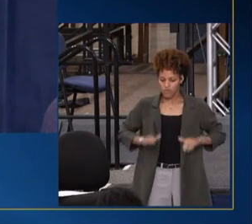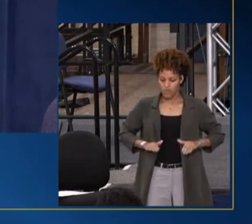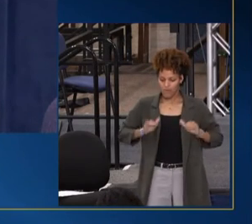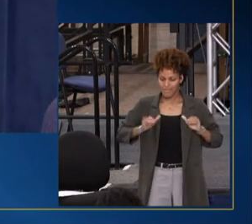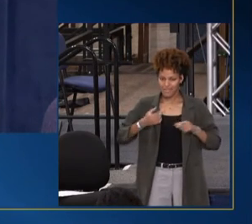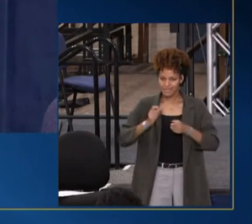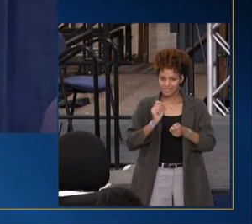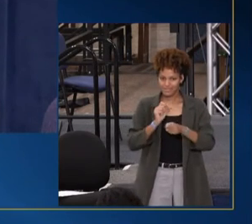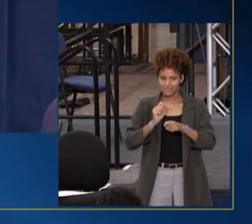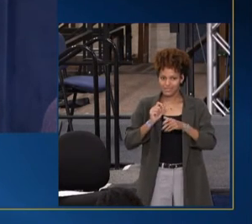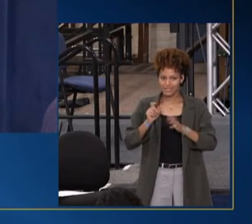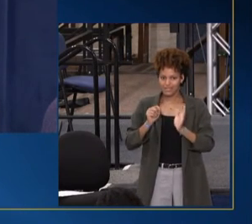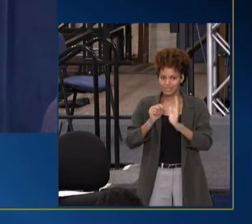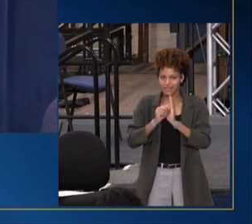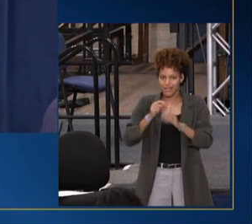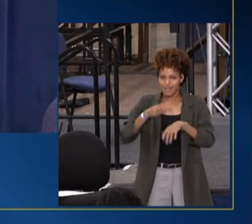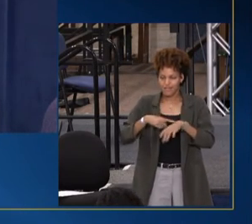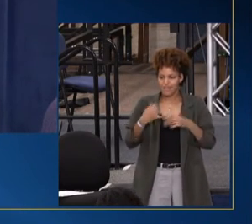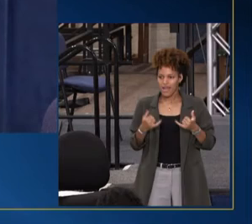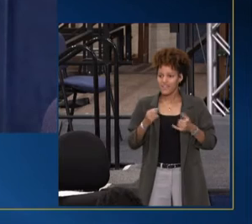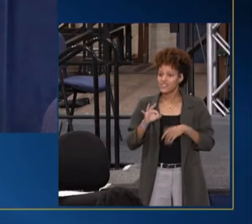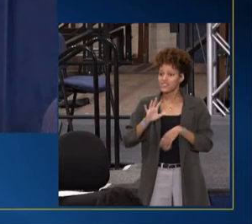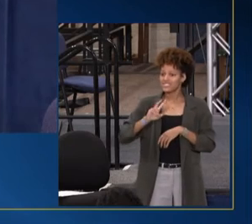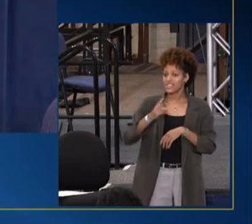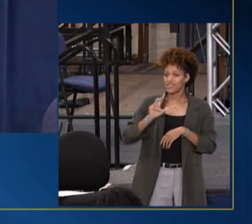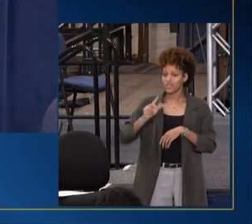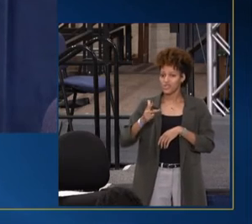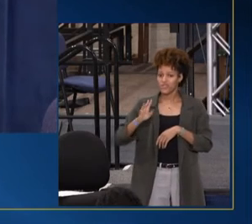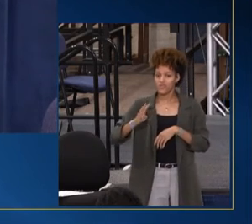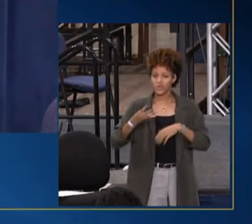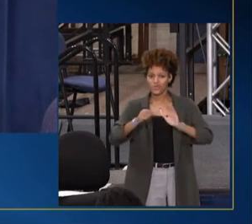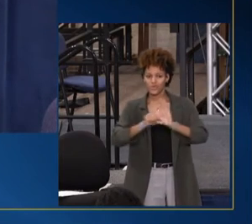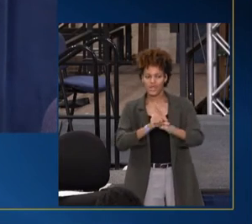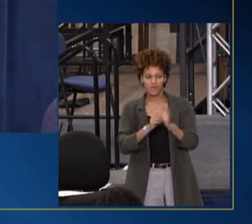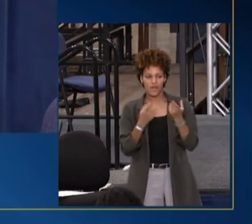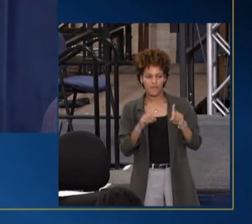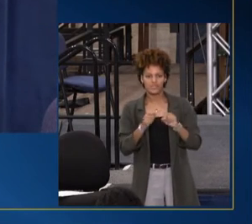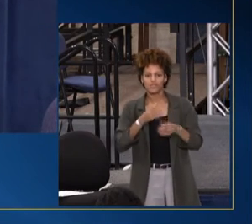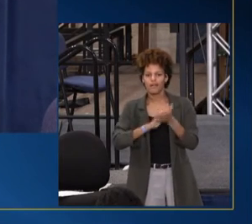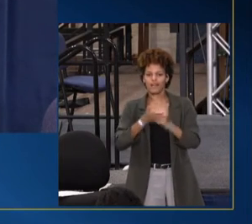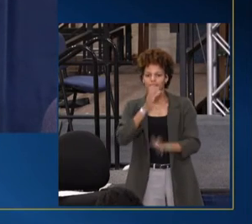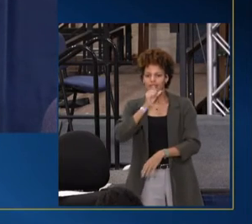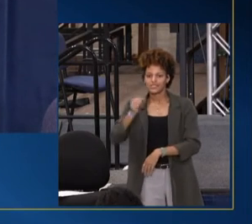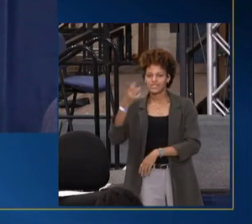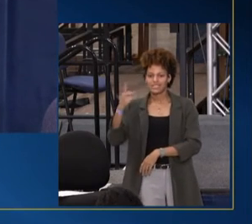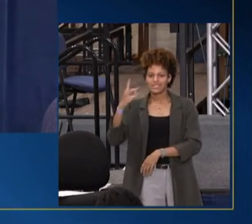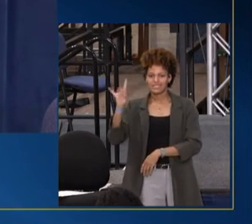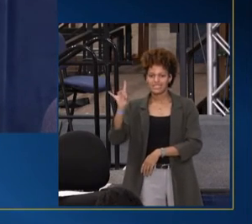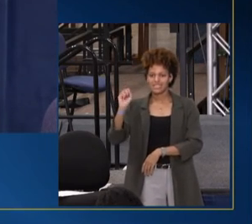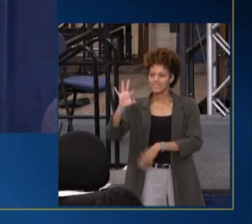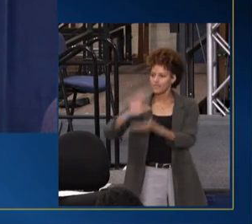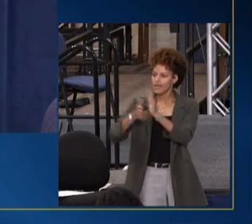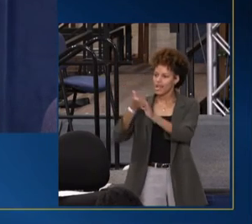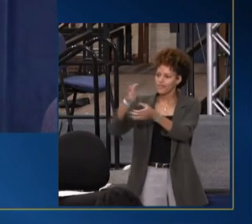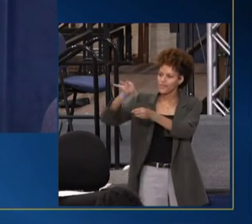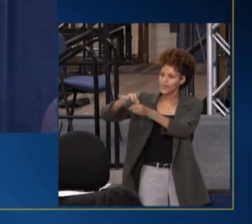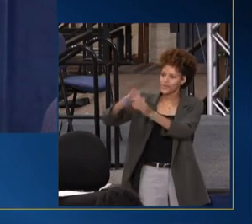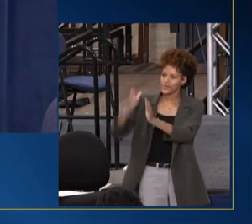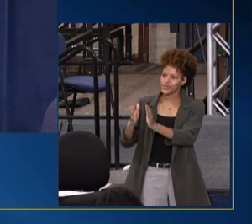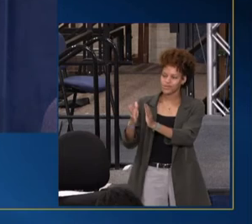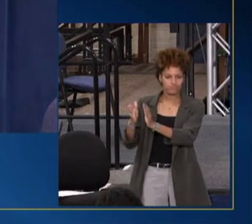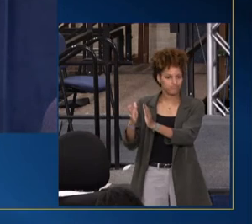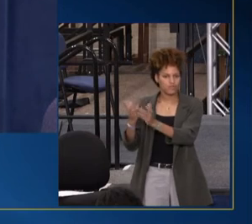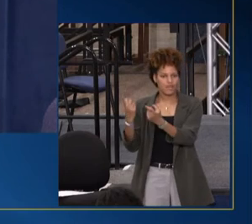Then if you're doing that when you're in second and third and fourth and fifth grade, what happens when you're 18? What happens when you're of voting age? You